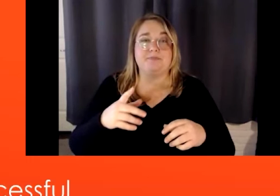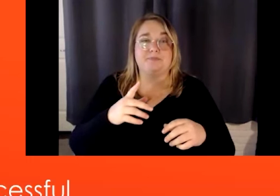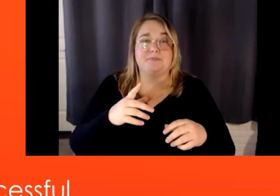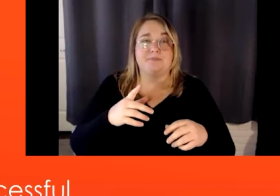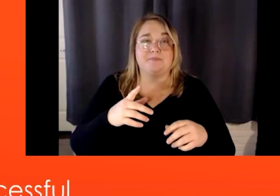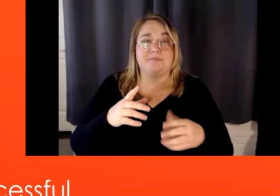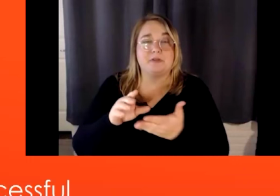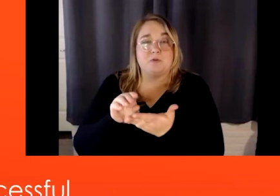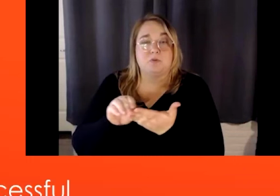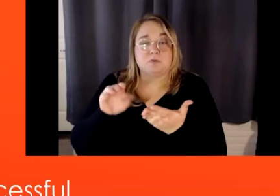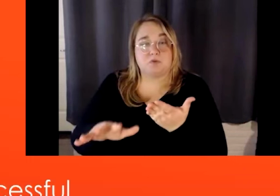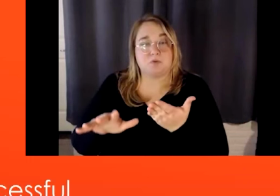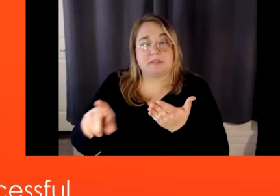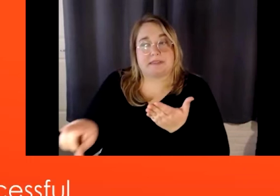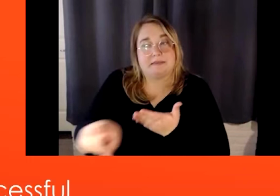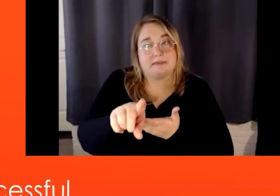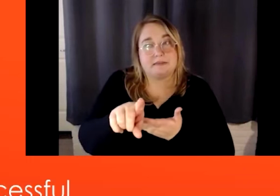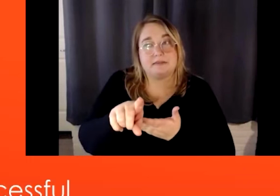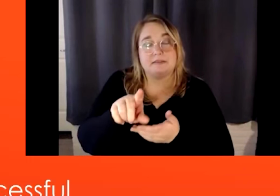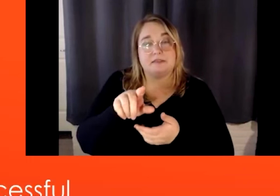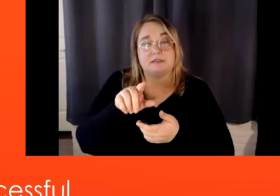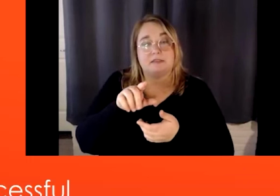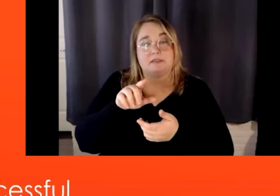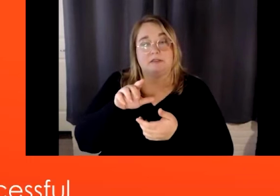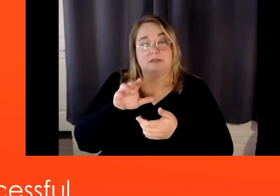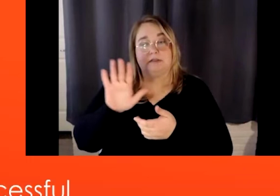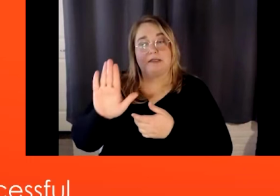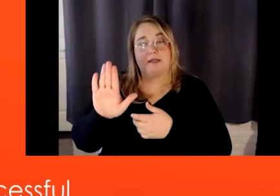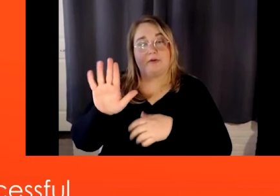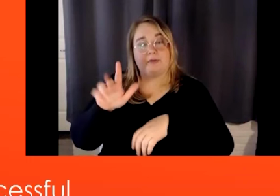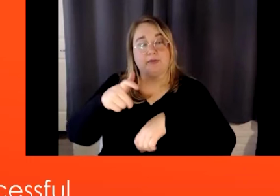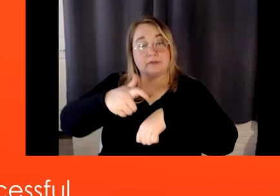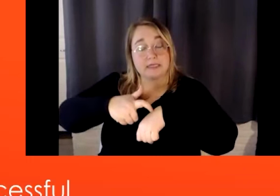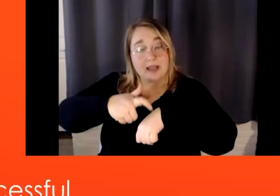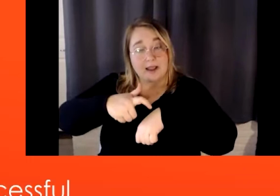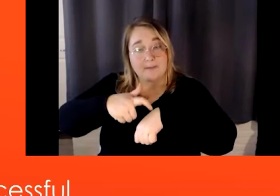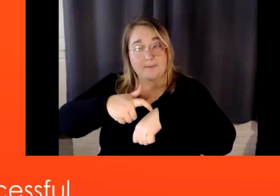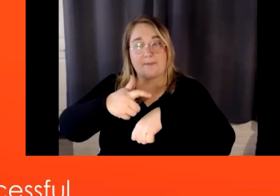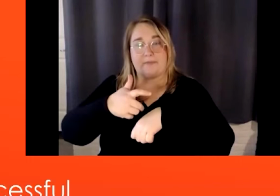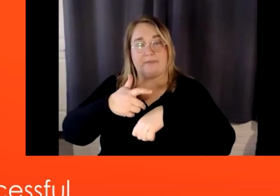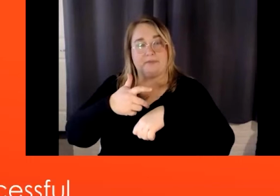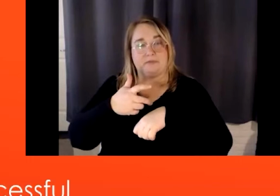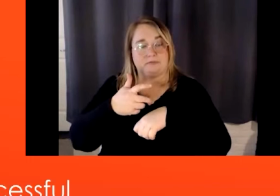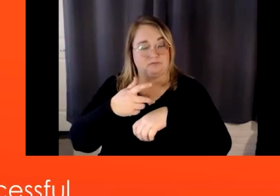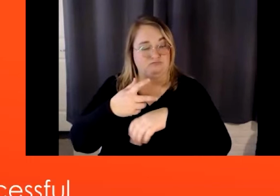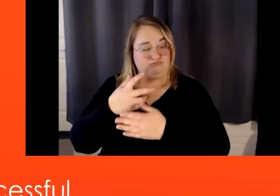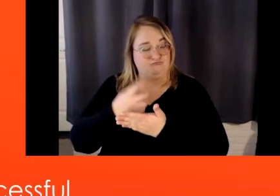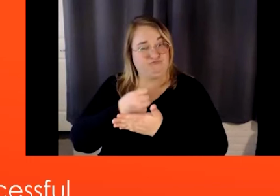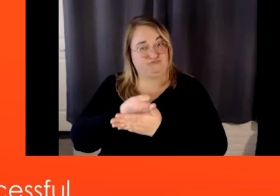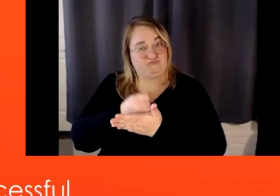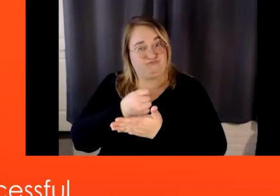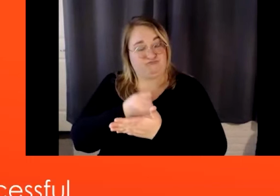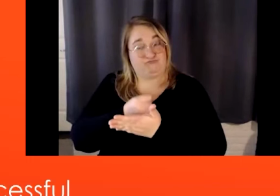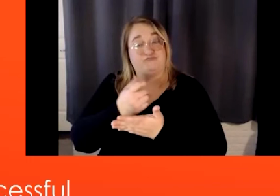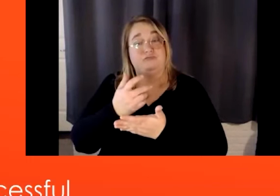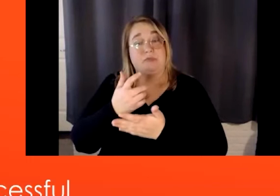allowing students to utilize time, right? And with time, they learn certain things. Some things they